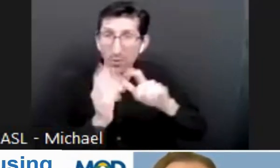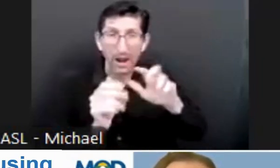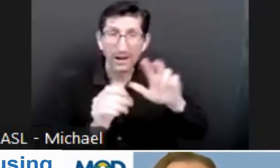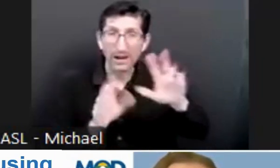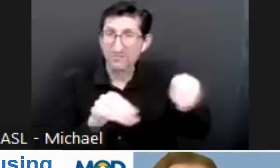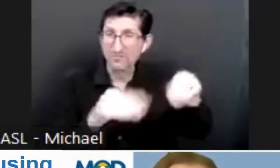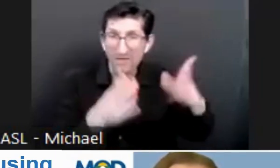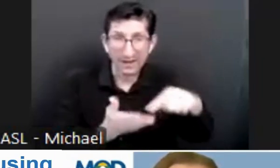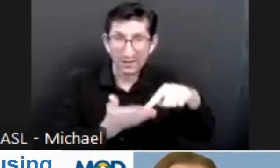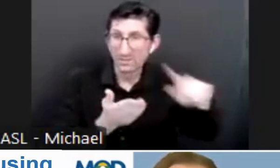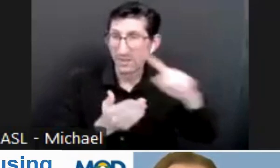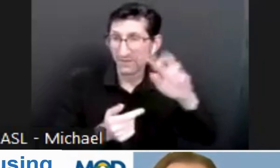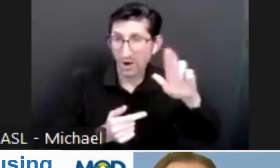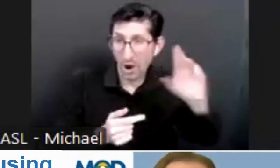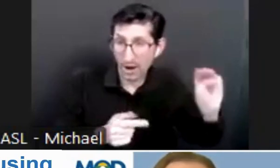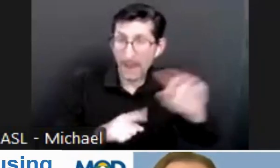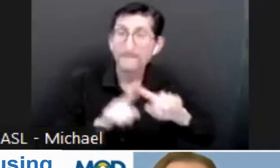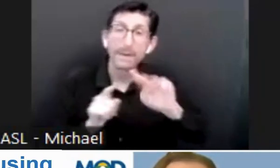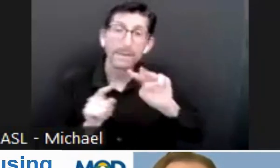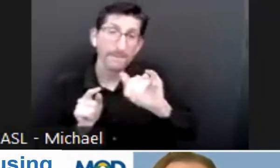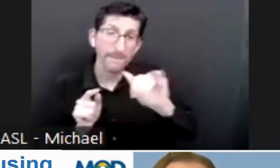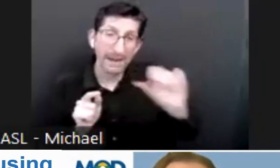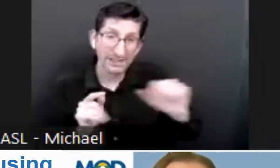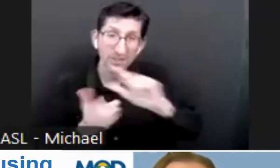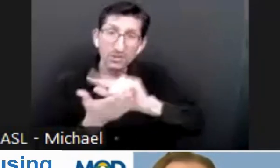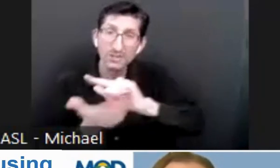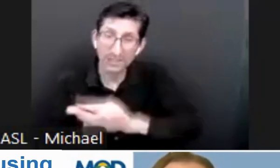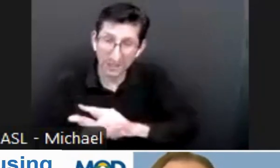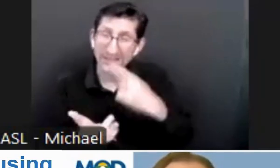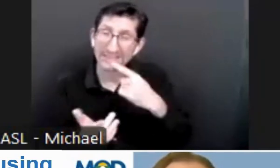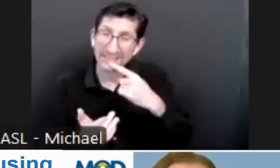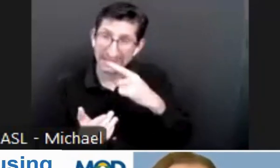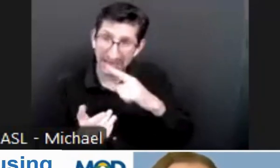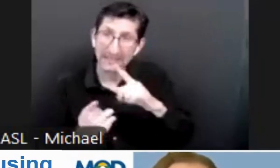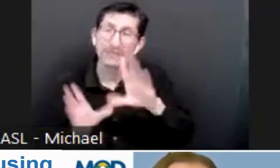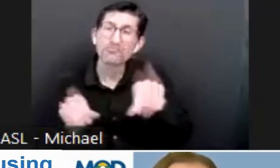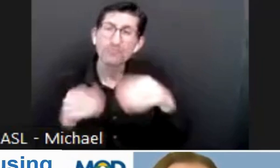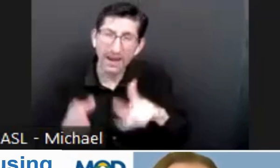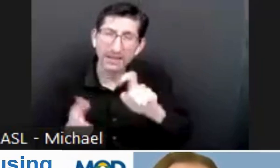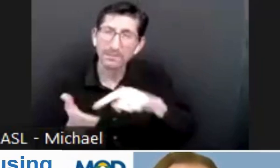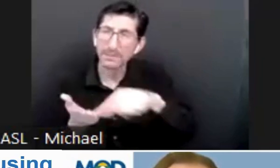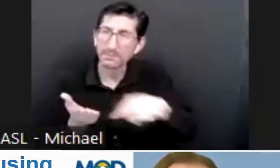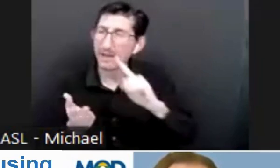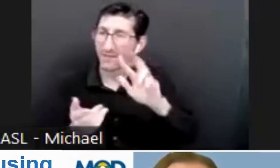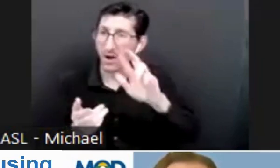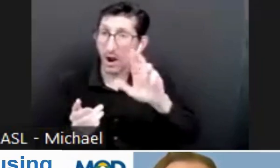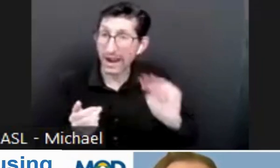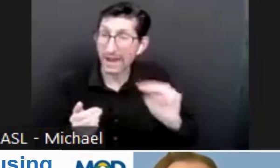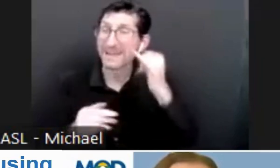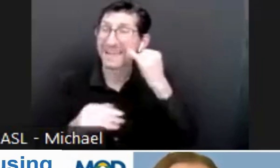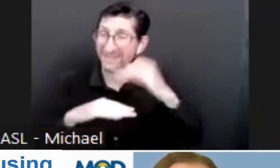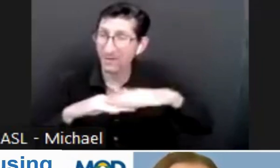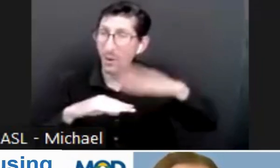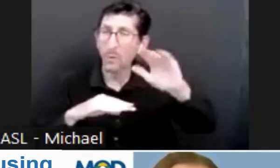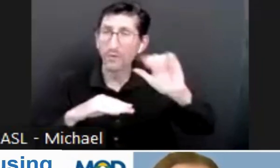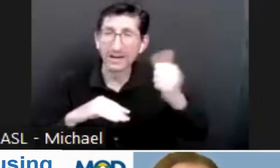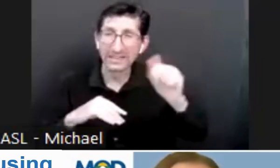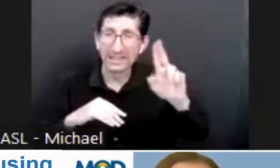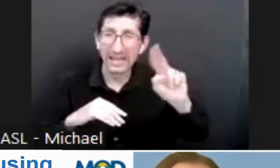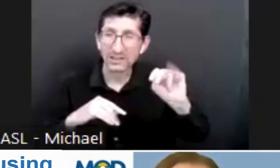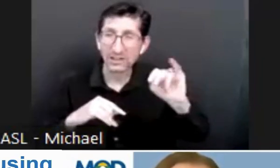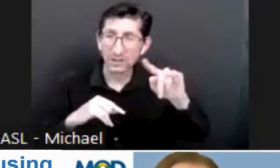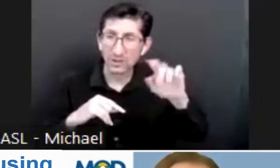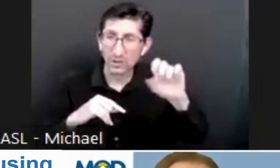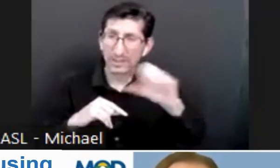law does require housing providers to pay for modifications if there are 10 or more units and the request is